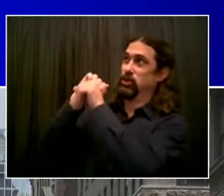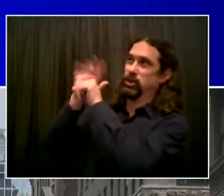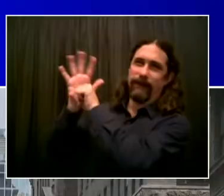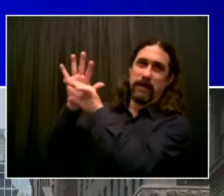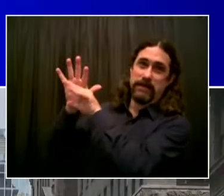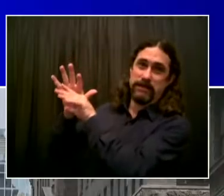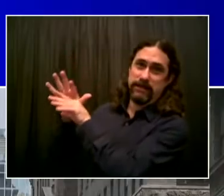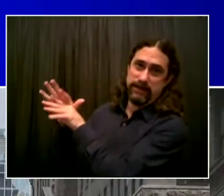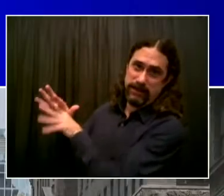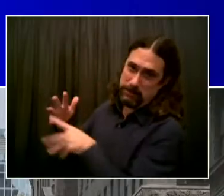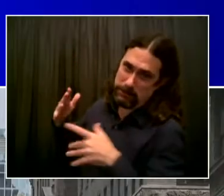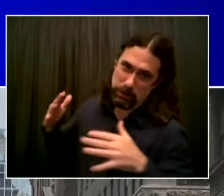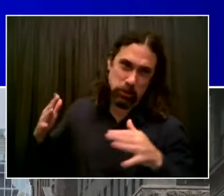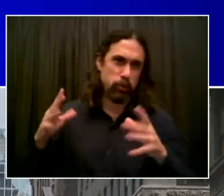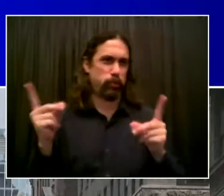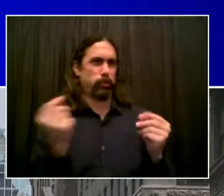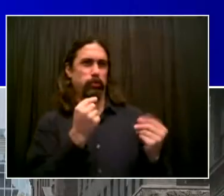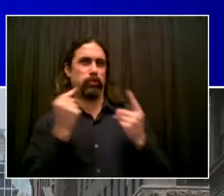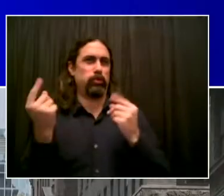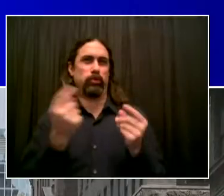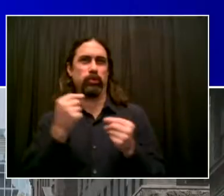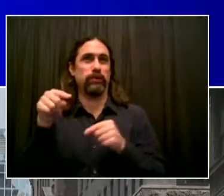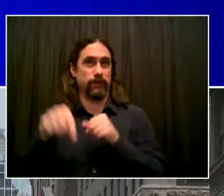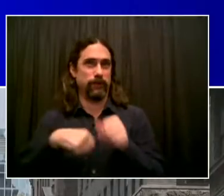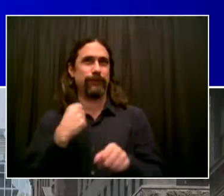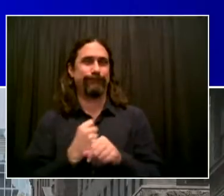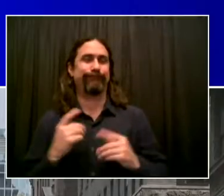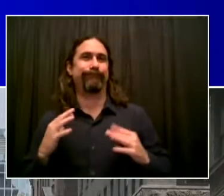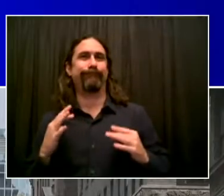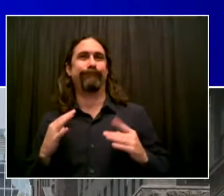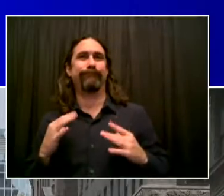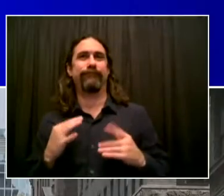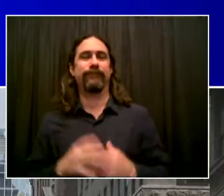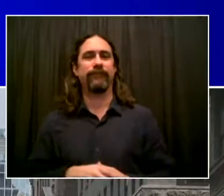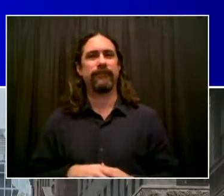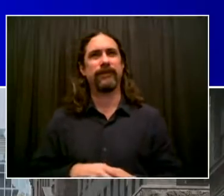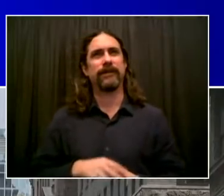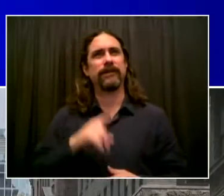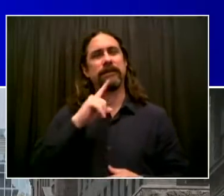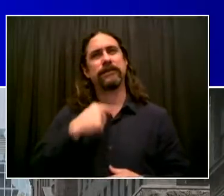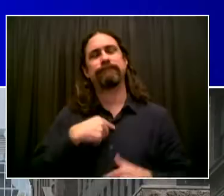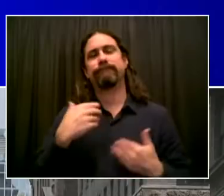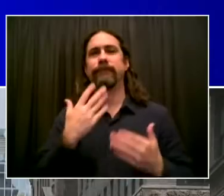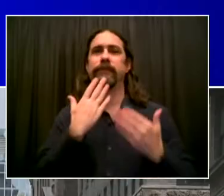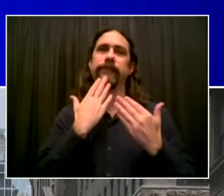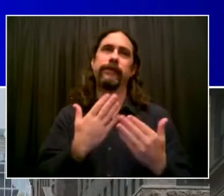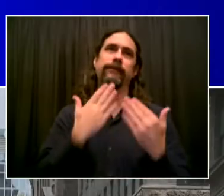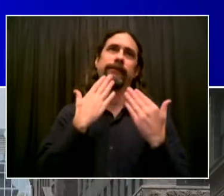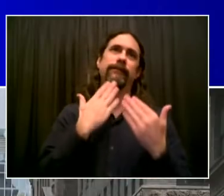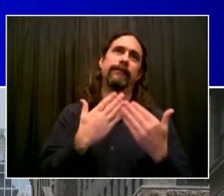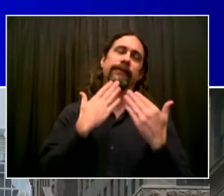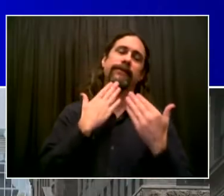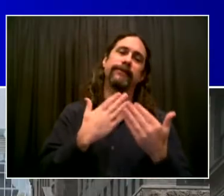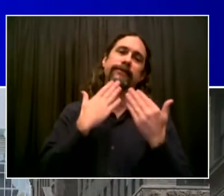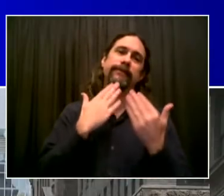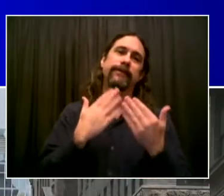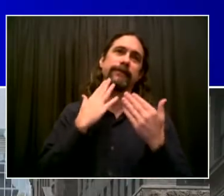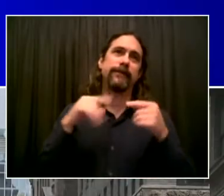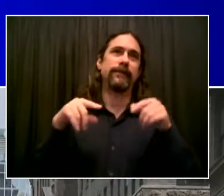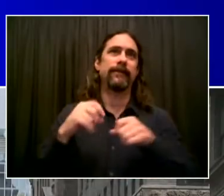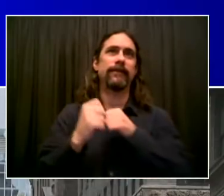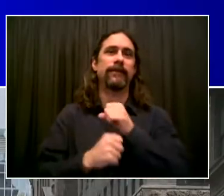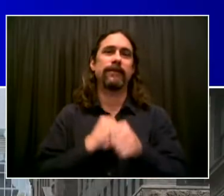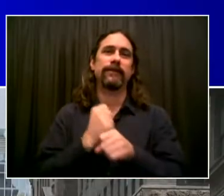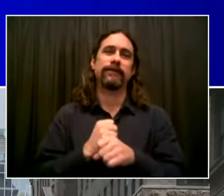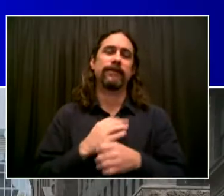challenges we've been through. But the holiday season in New York City, a lot of people believe it is the best time of year in this city.